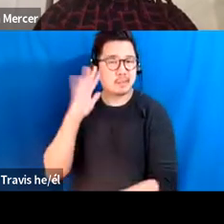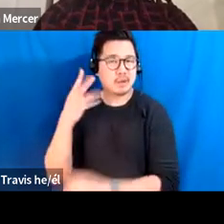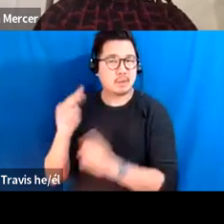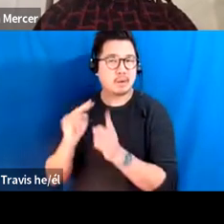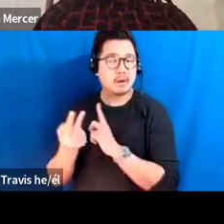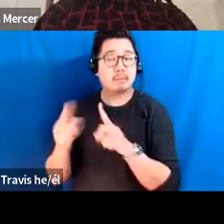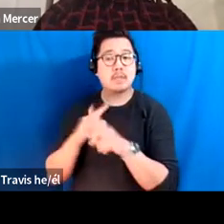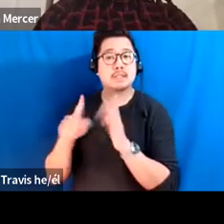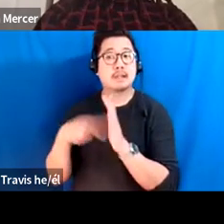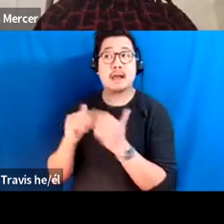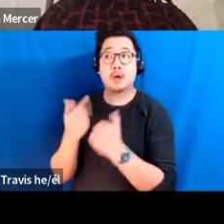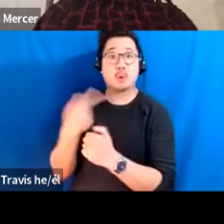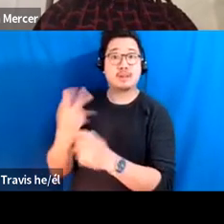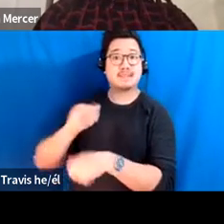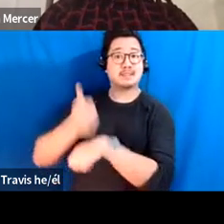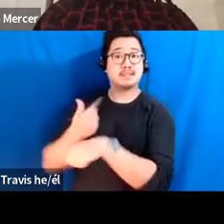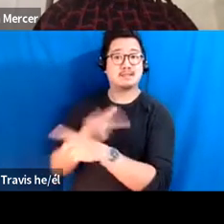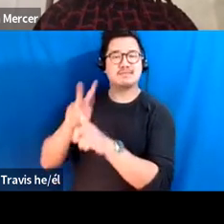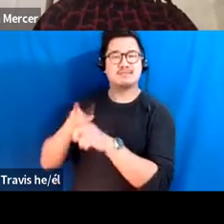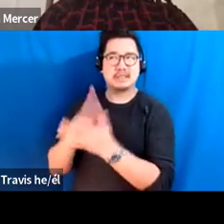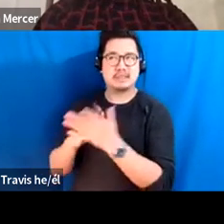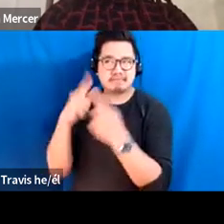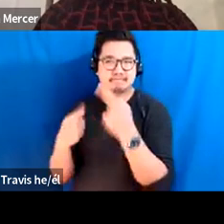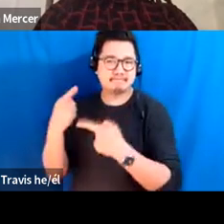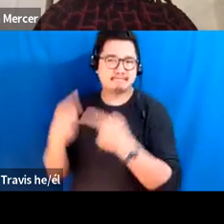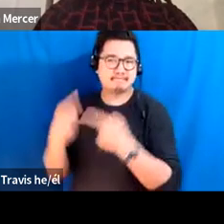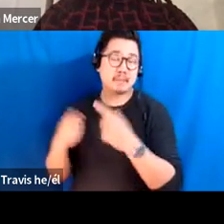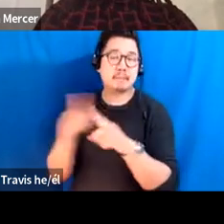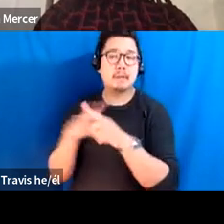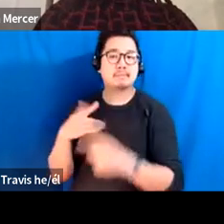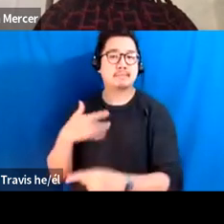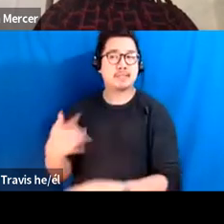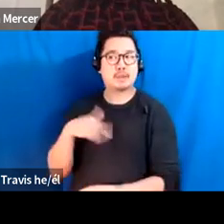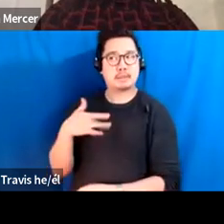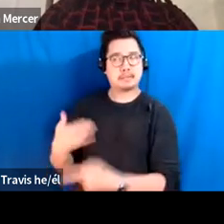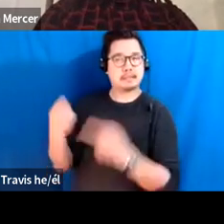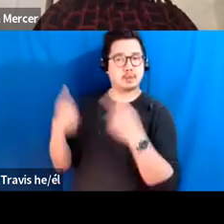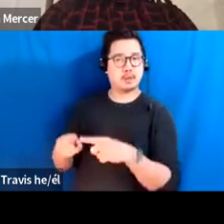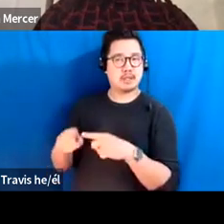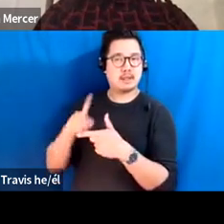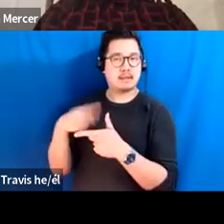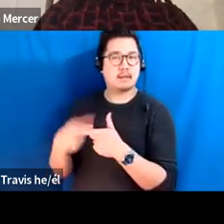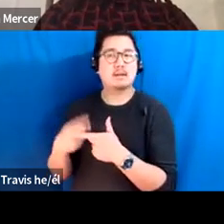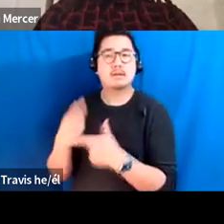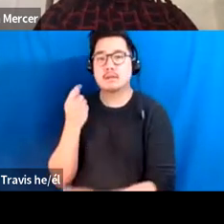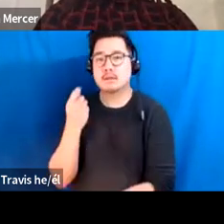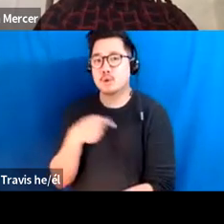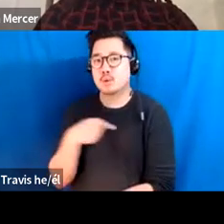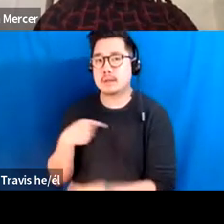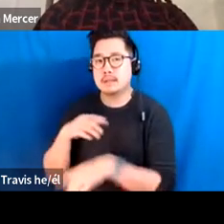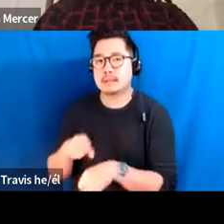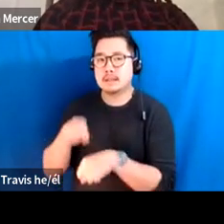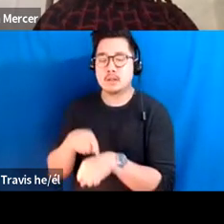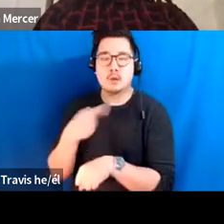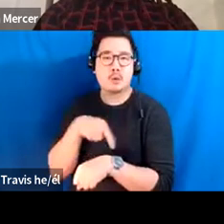but sometimes how we implement it there are some disagreements so for the most part we tend to agree but we always took the time and care to document